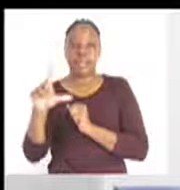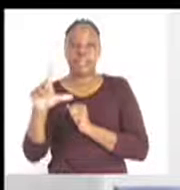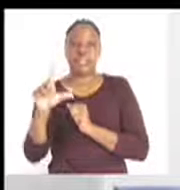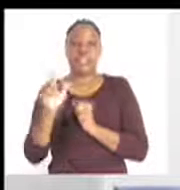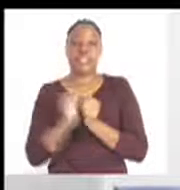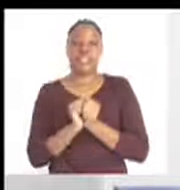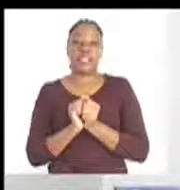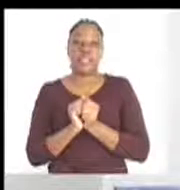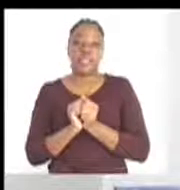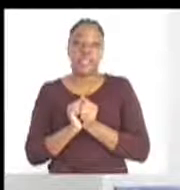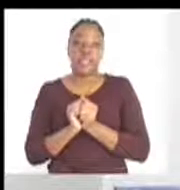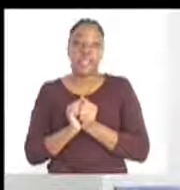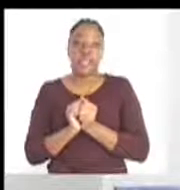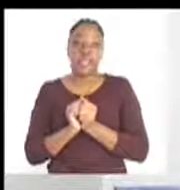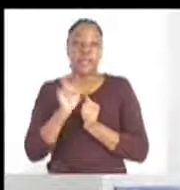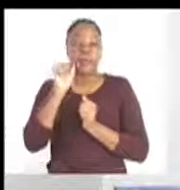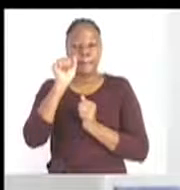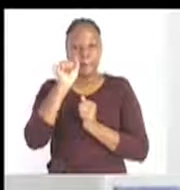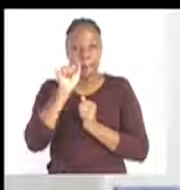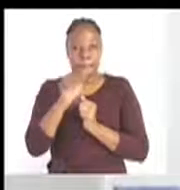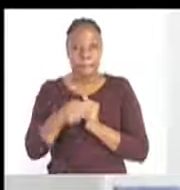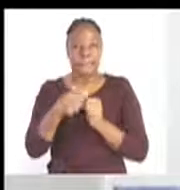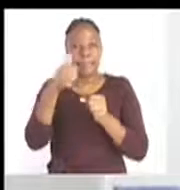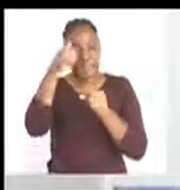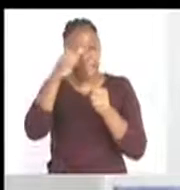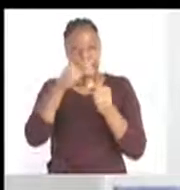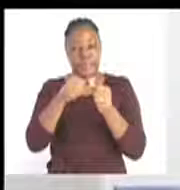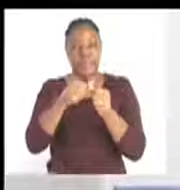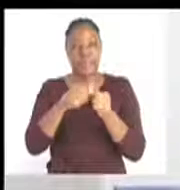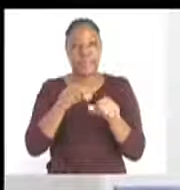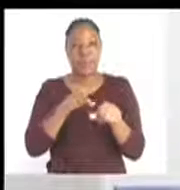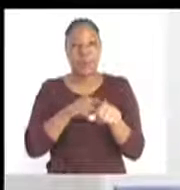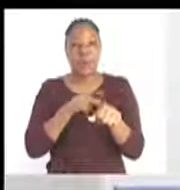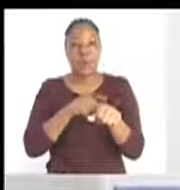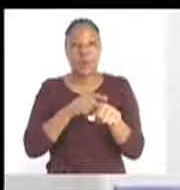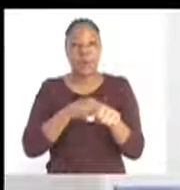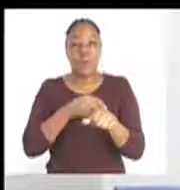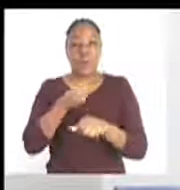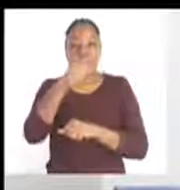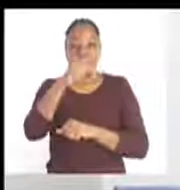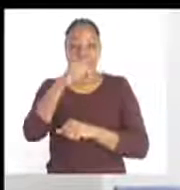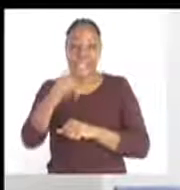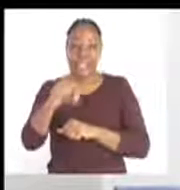our answer is not complete because it only says